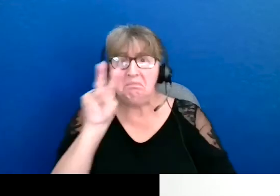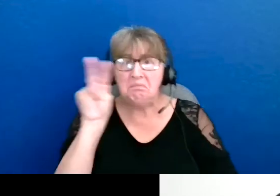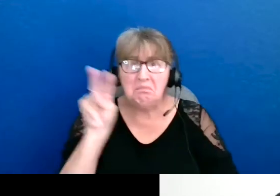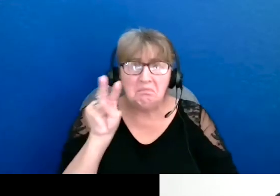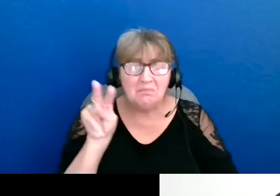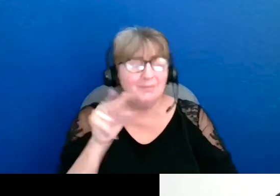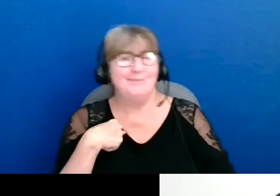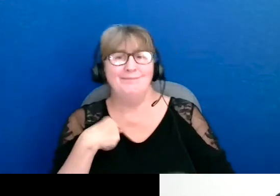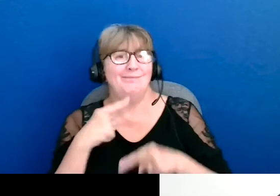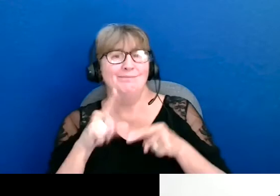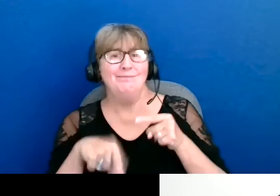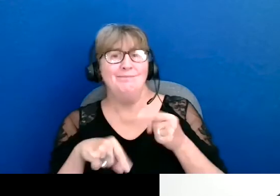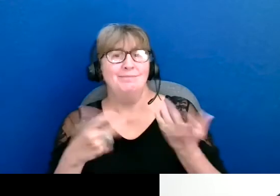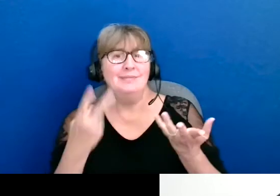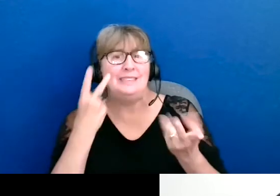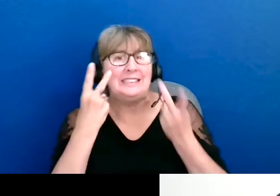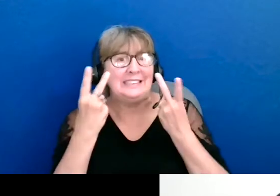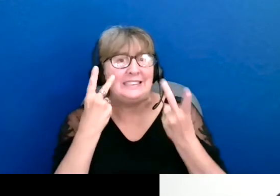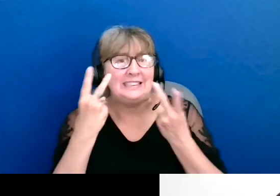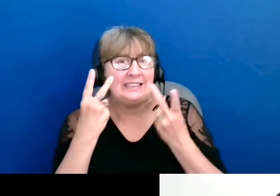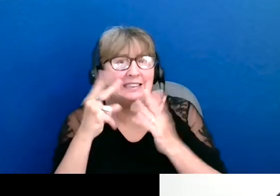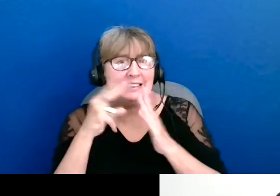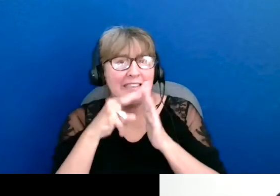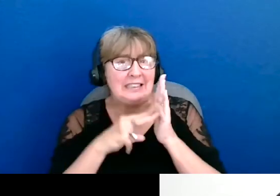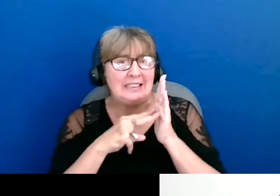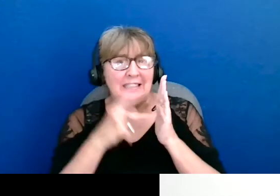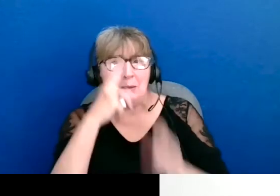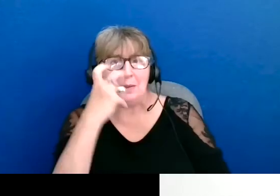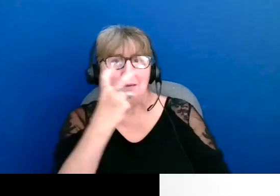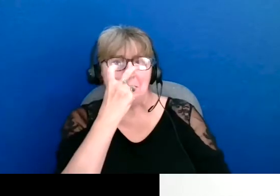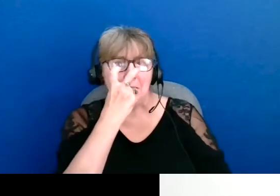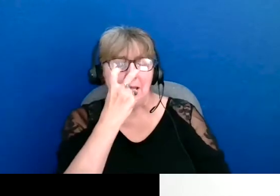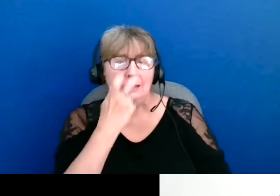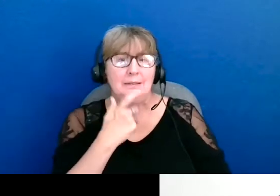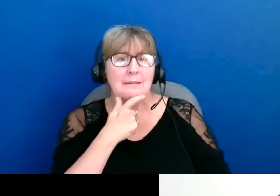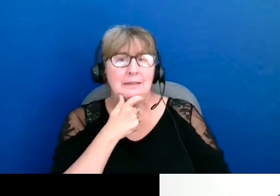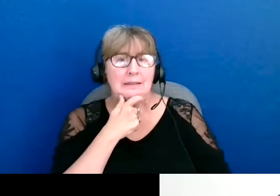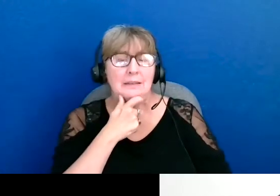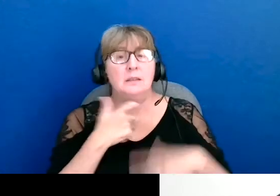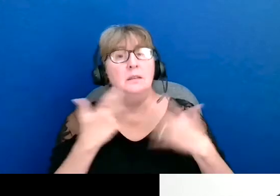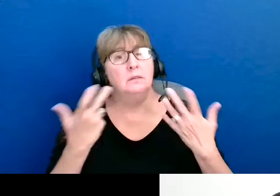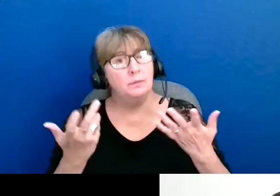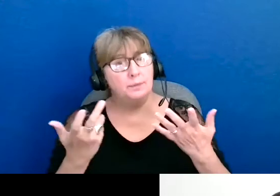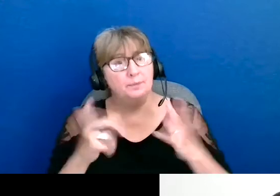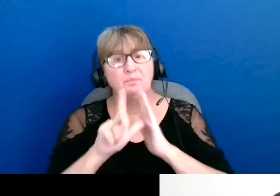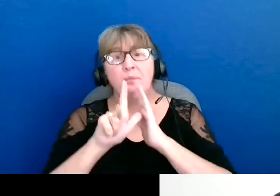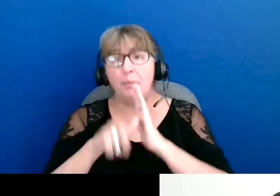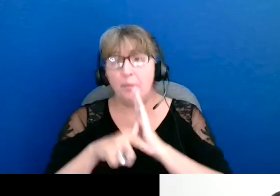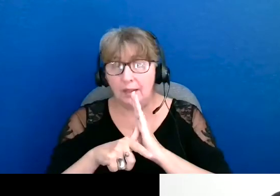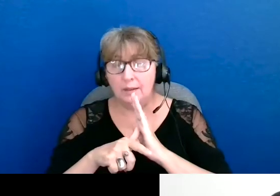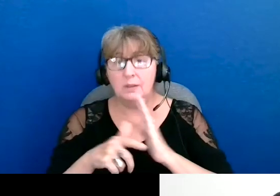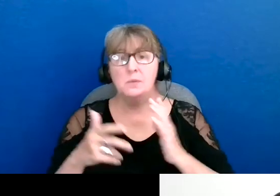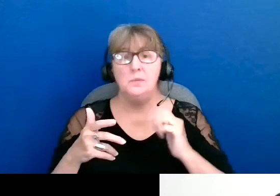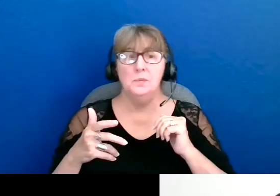read the print menus, and I can't see print because I'm blind. So then when